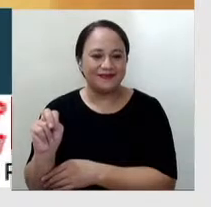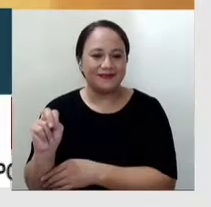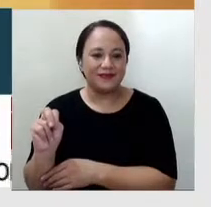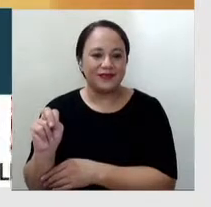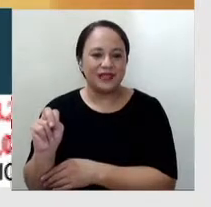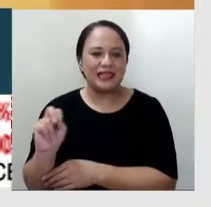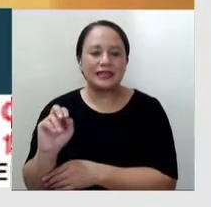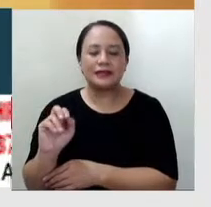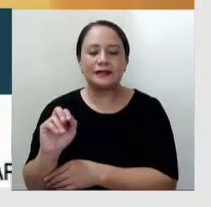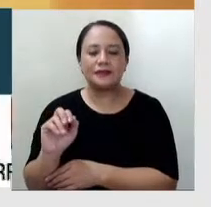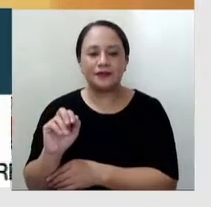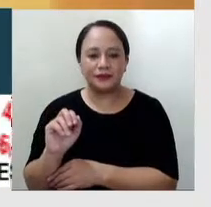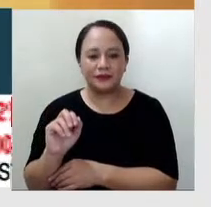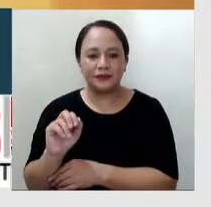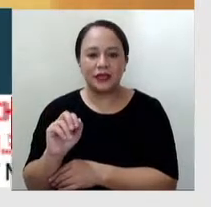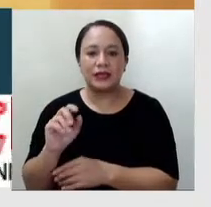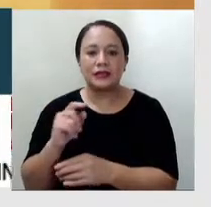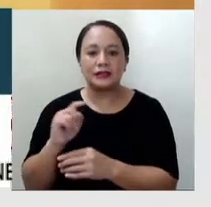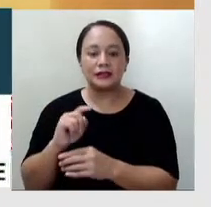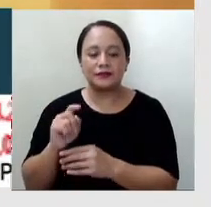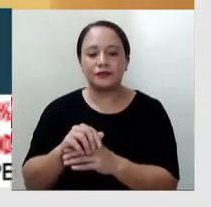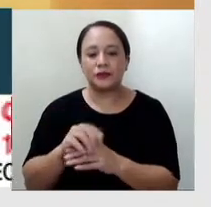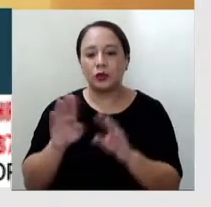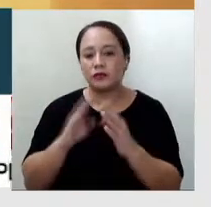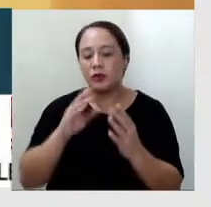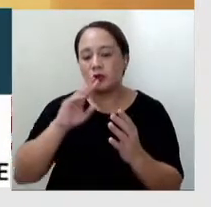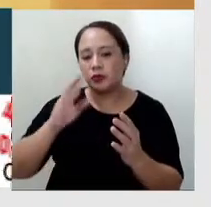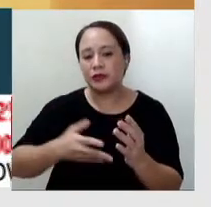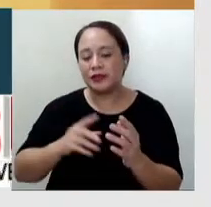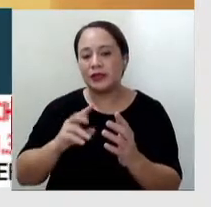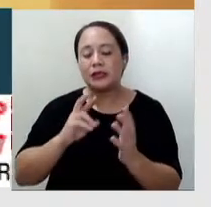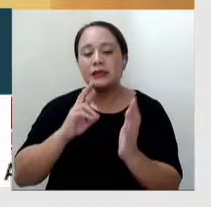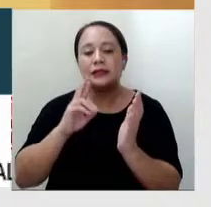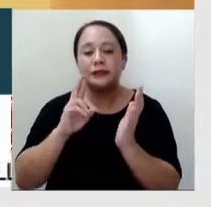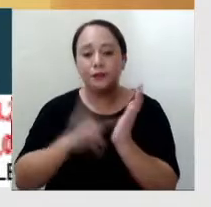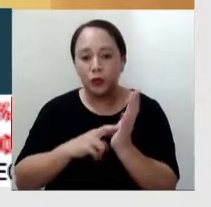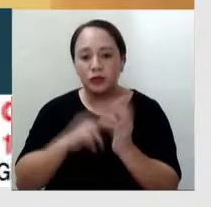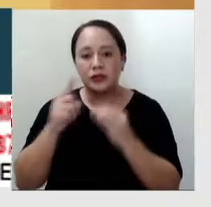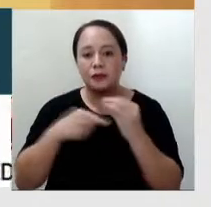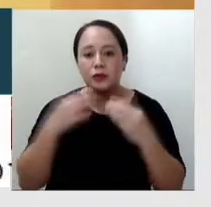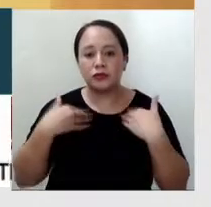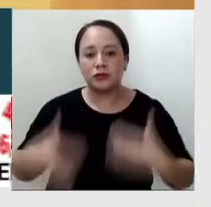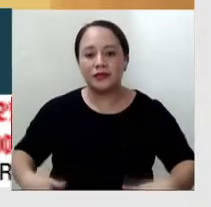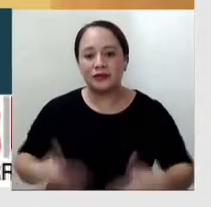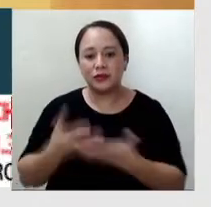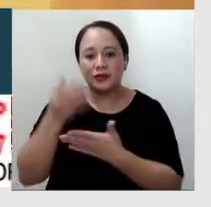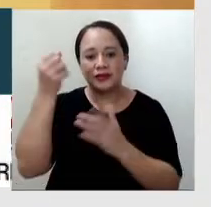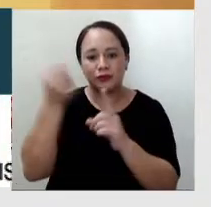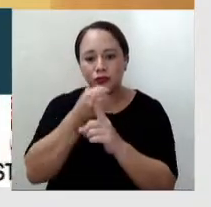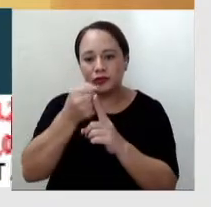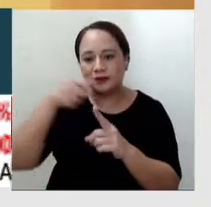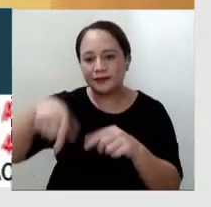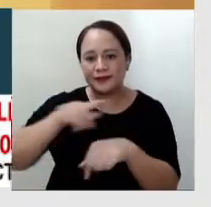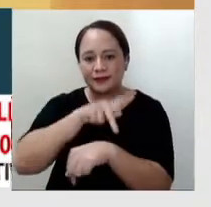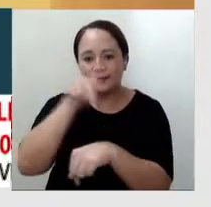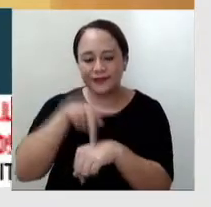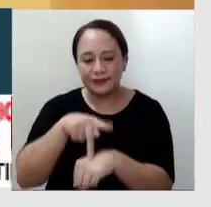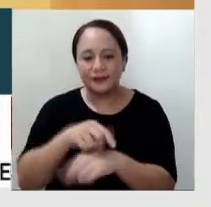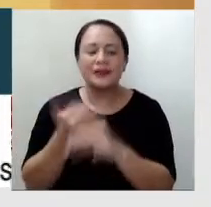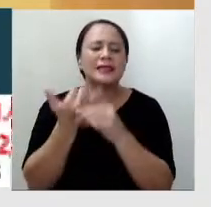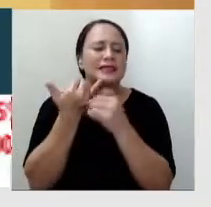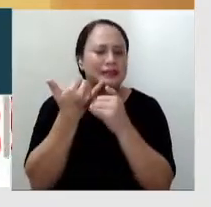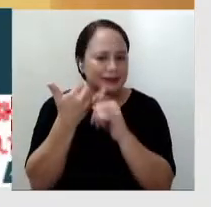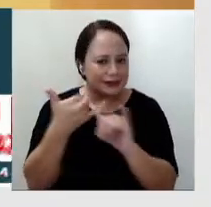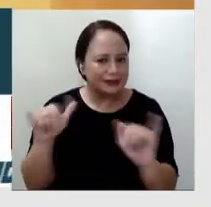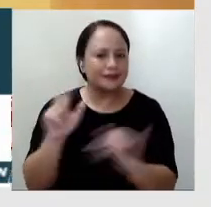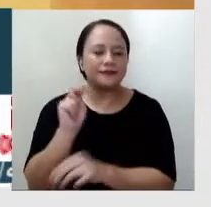welcome report on human rights abuses in the Philippines, but still